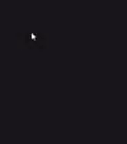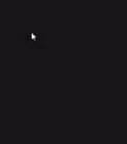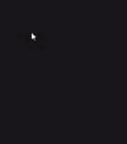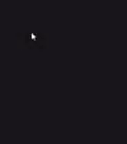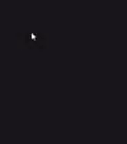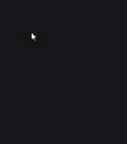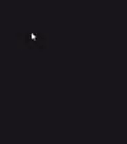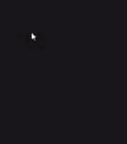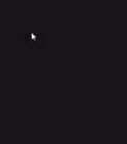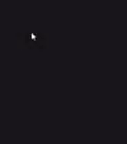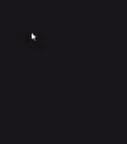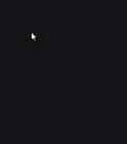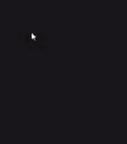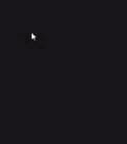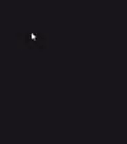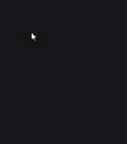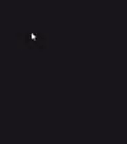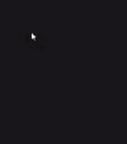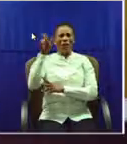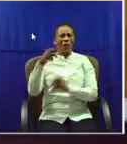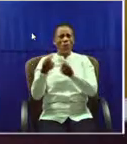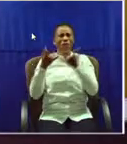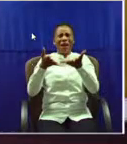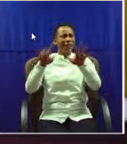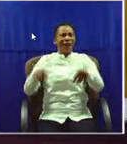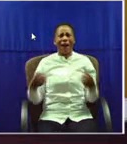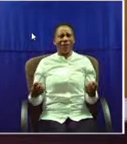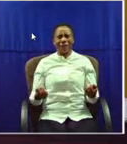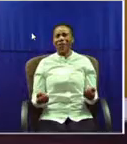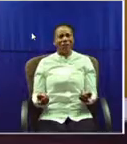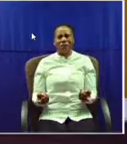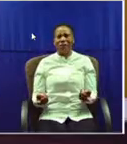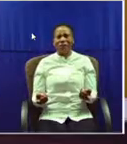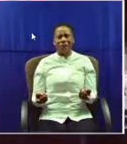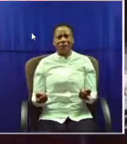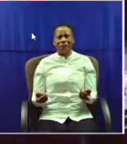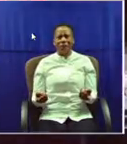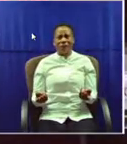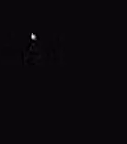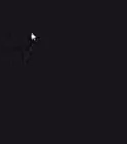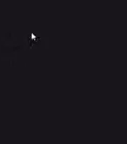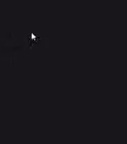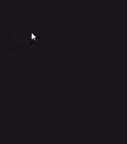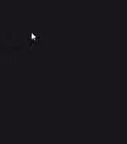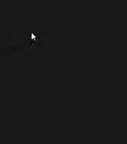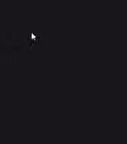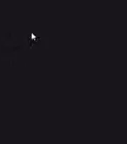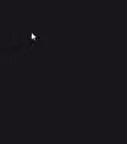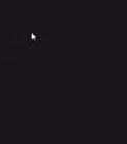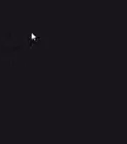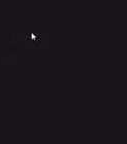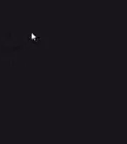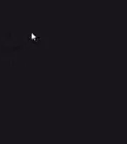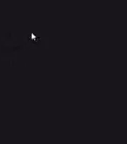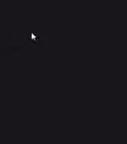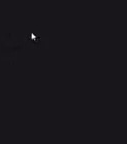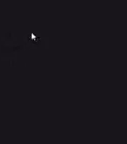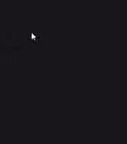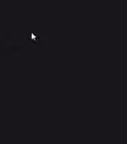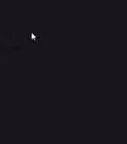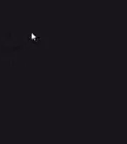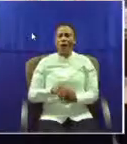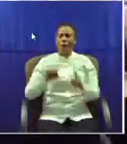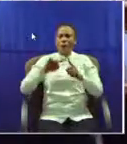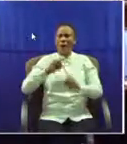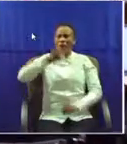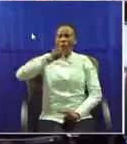speaker, you can't do that. You can't do what you're doing, speaker. He's got the right to raise a point of order. And he's raising